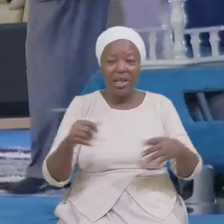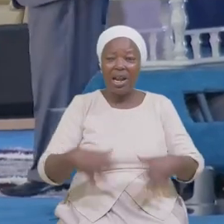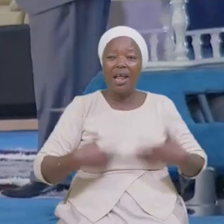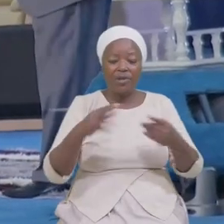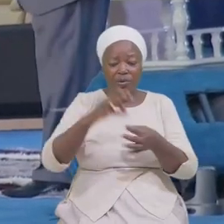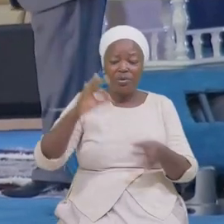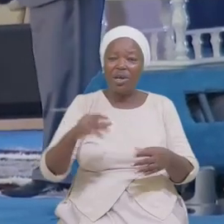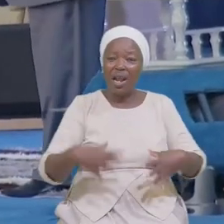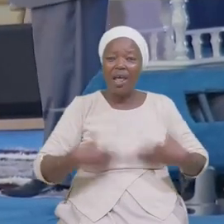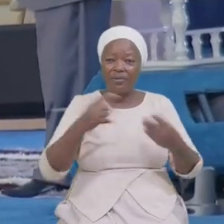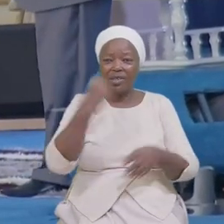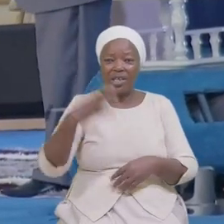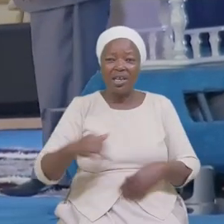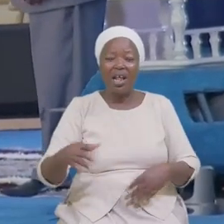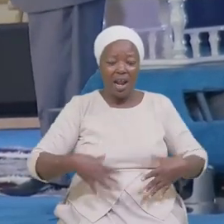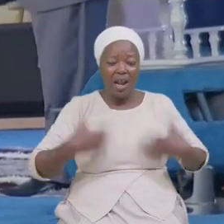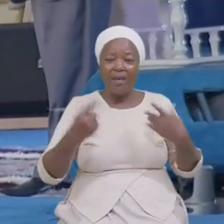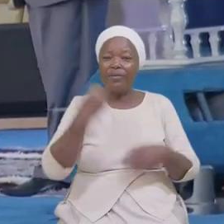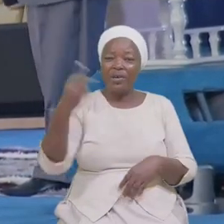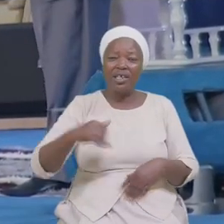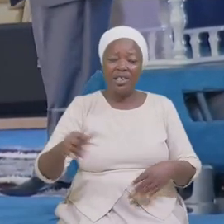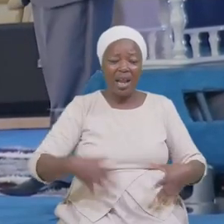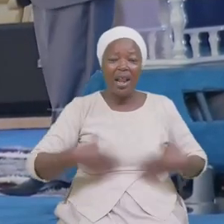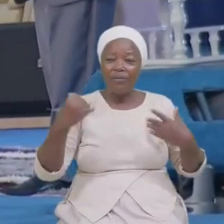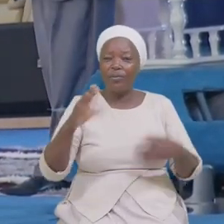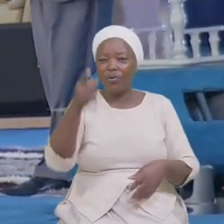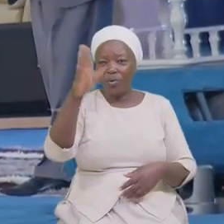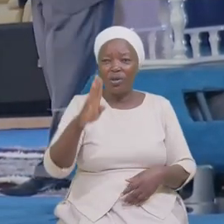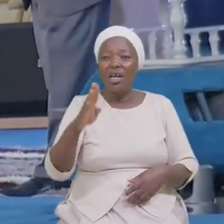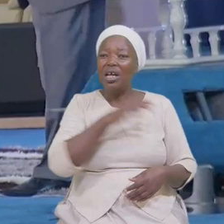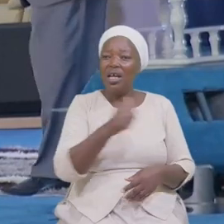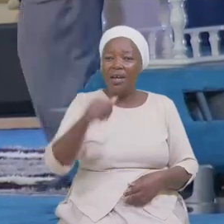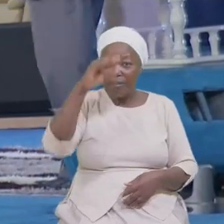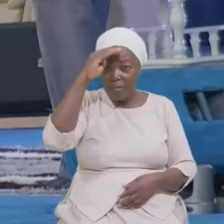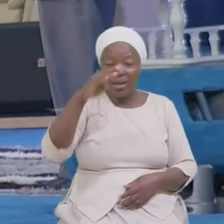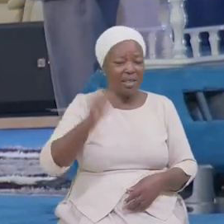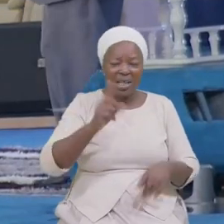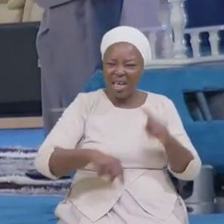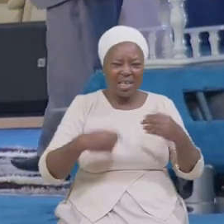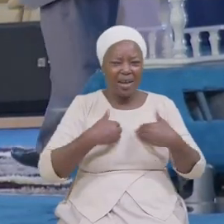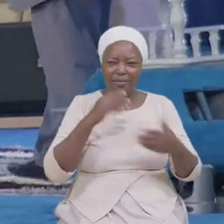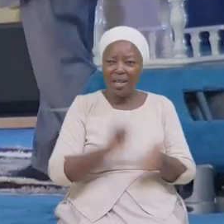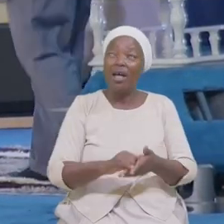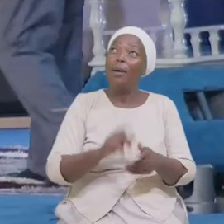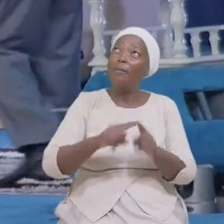life eternal, life everlasting, life of God in man. They couldn't have that. He is